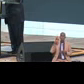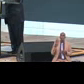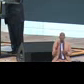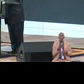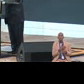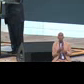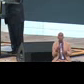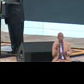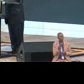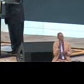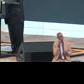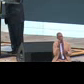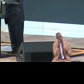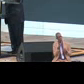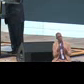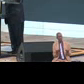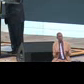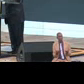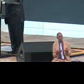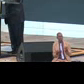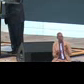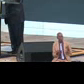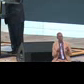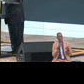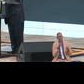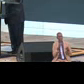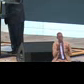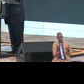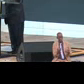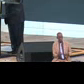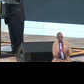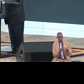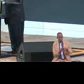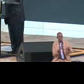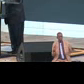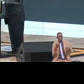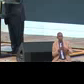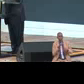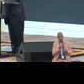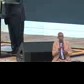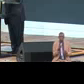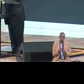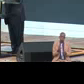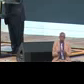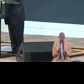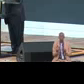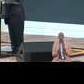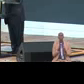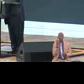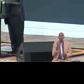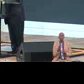unto her, "Woman, thou art loosed from thine infirmity."